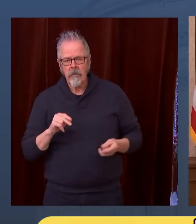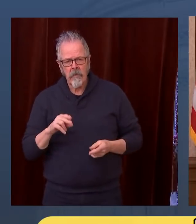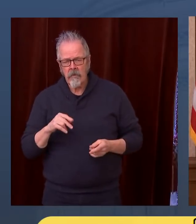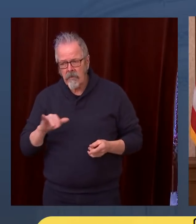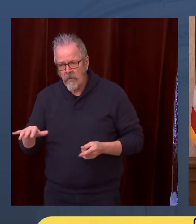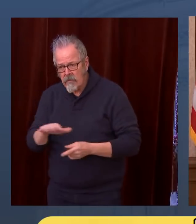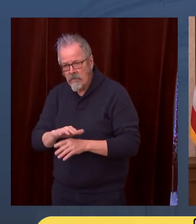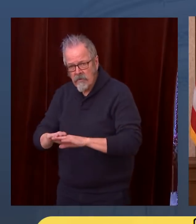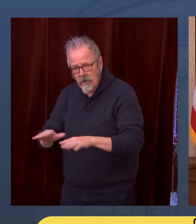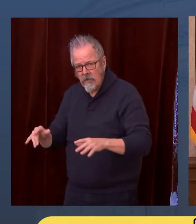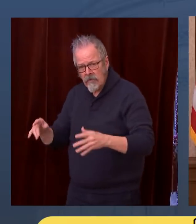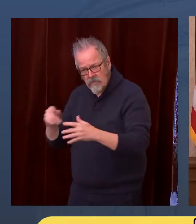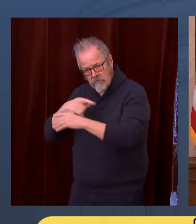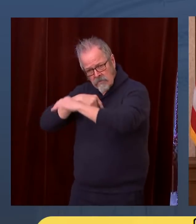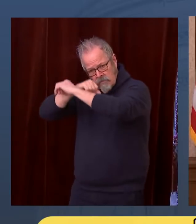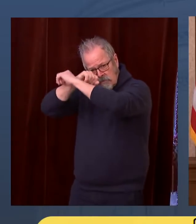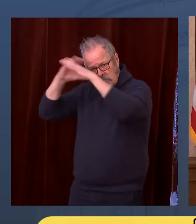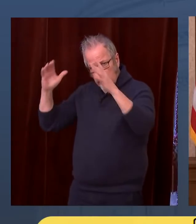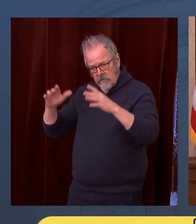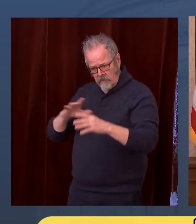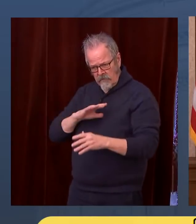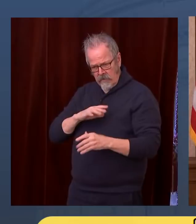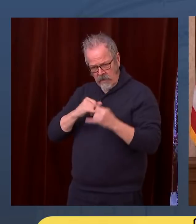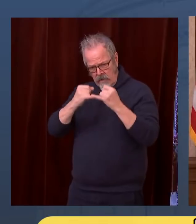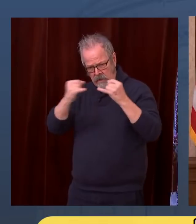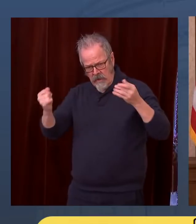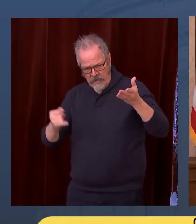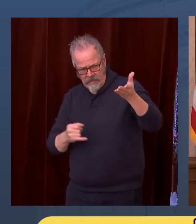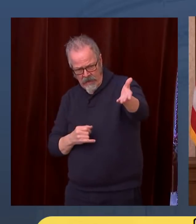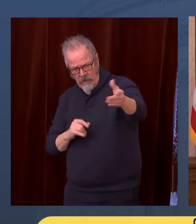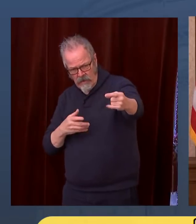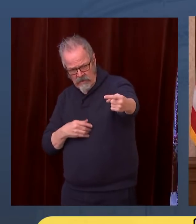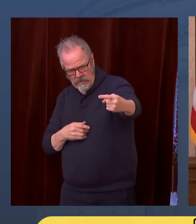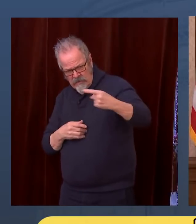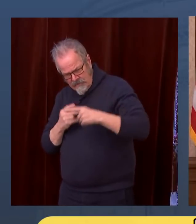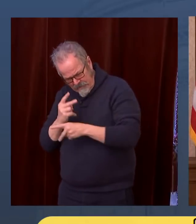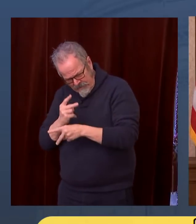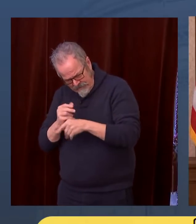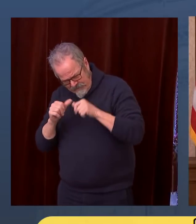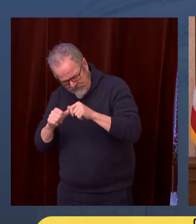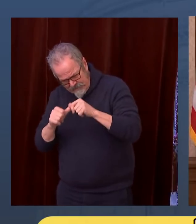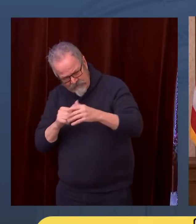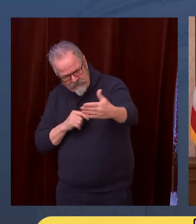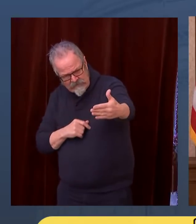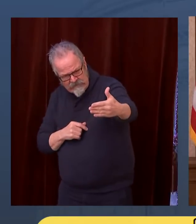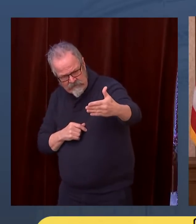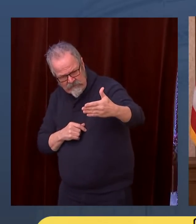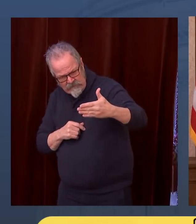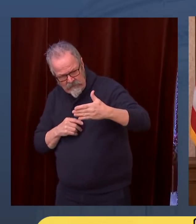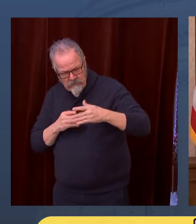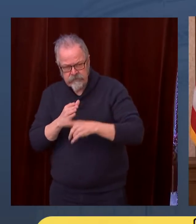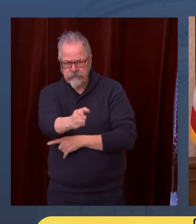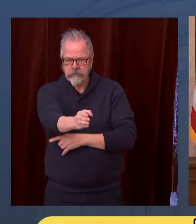is as close as we can possibly say to get to that point, to run through this tape.